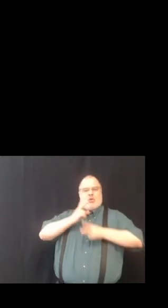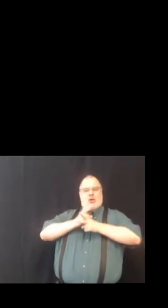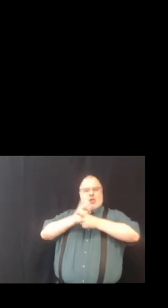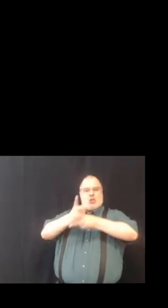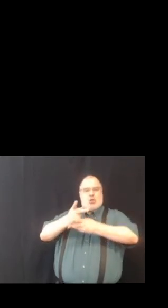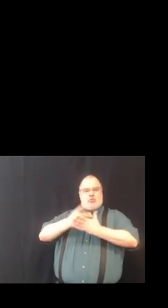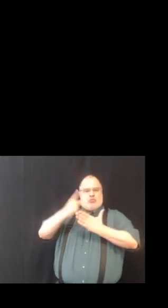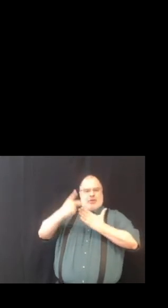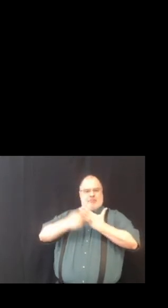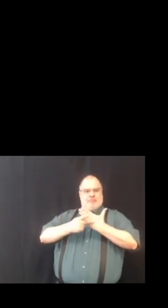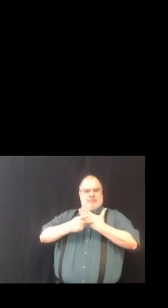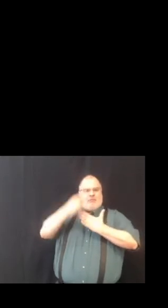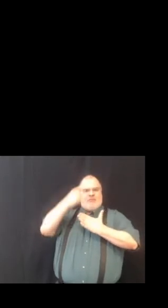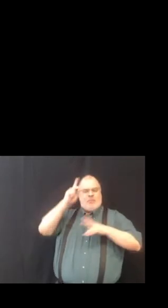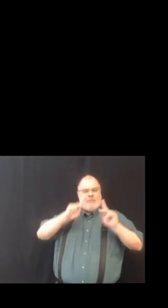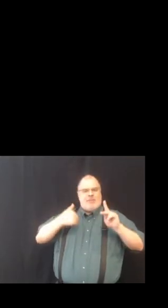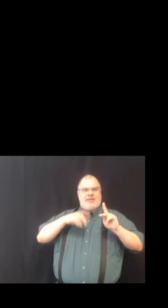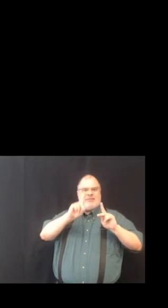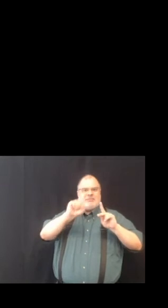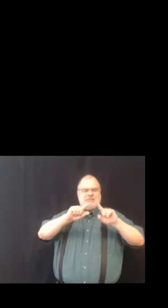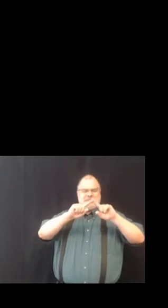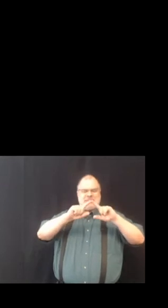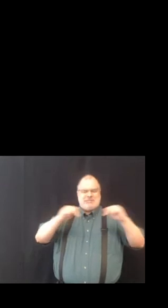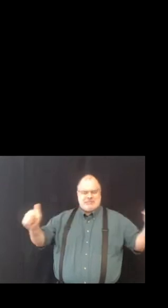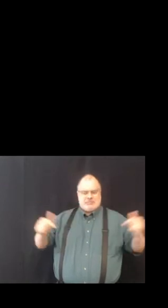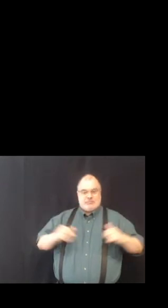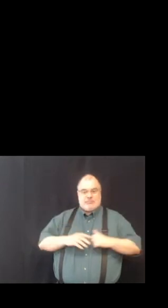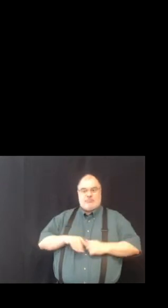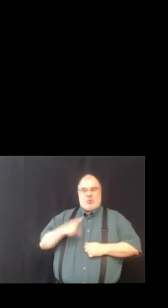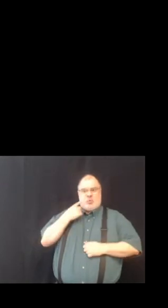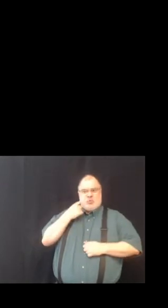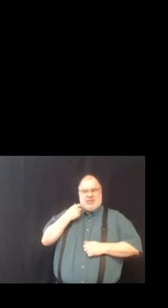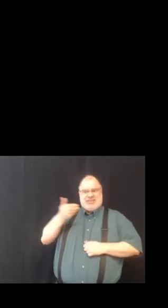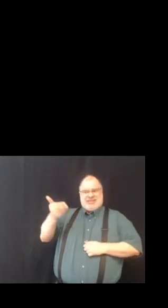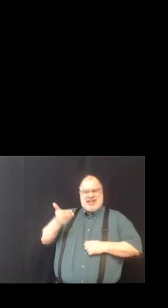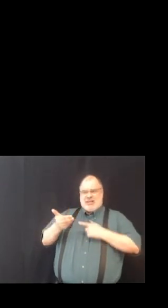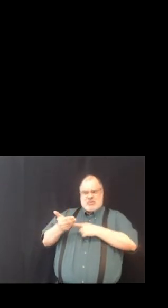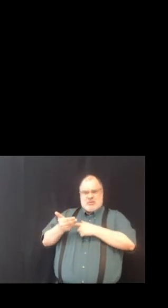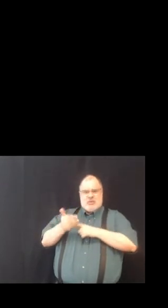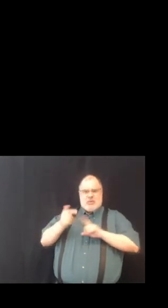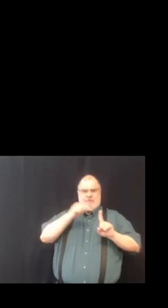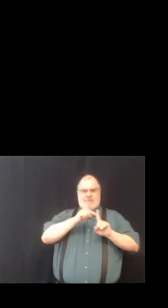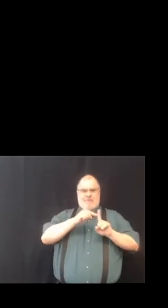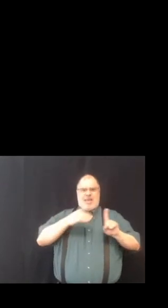of disabilities. One of the library's most recent hires is a person with a visual disability who is served